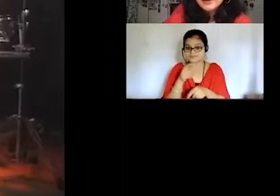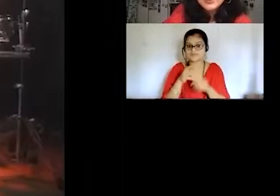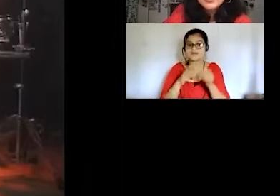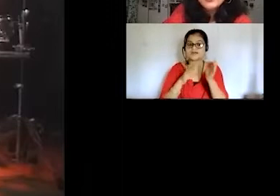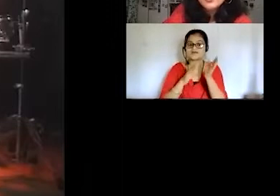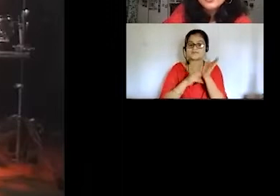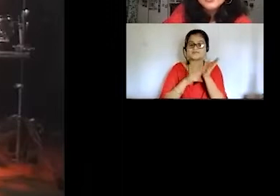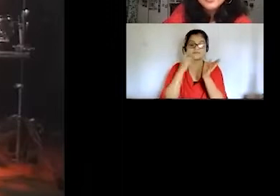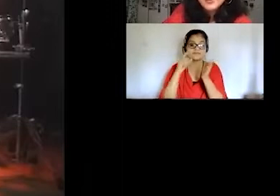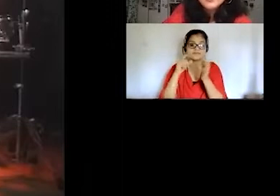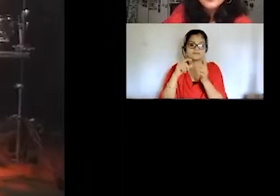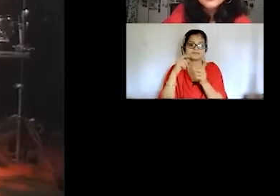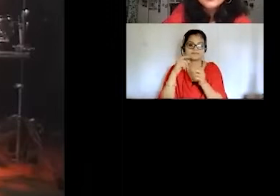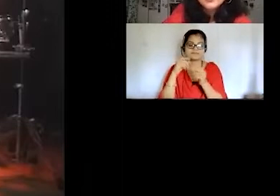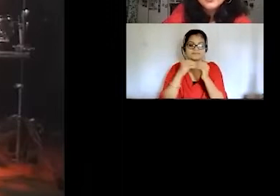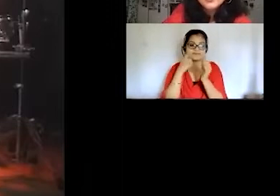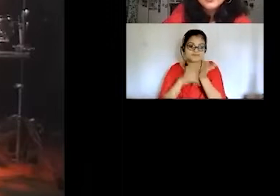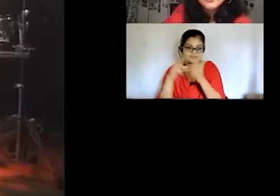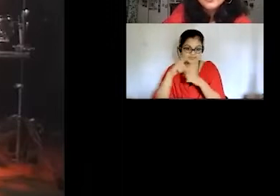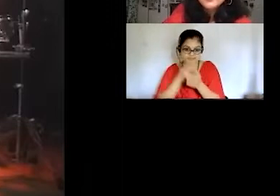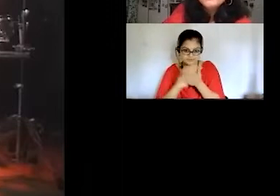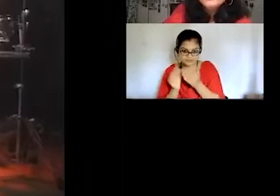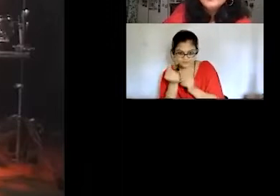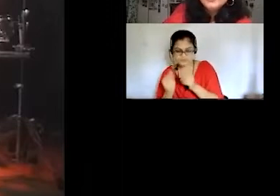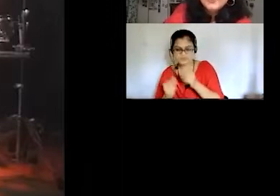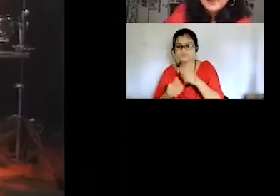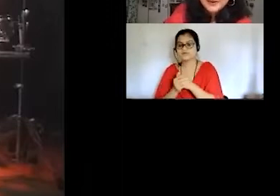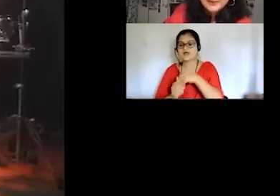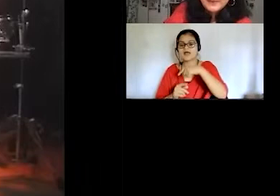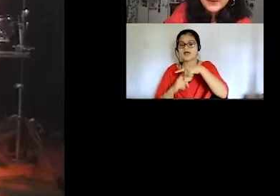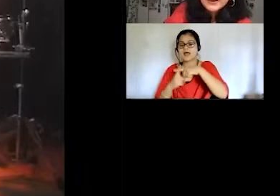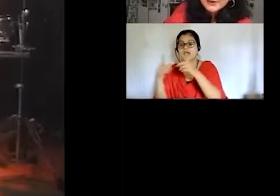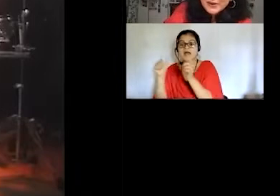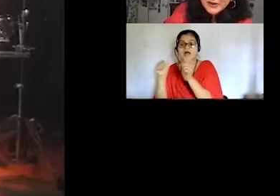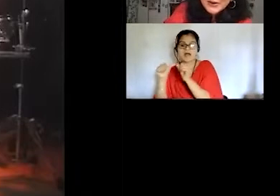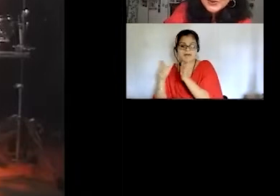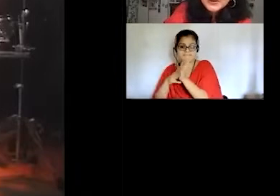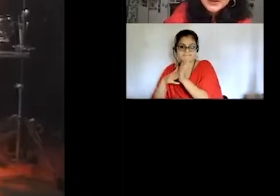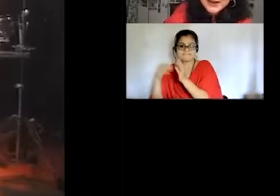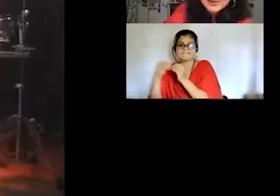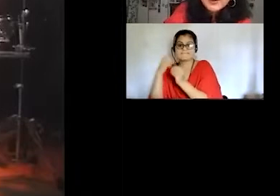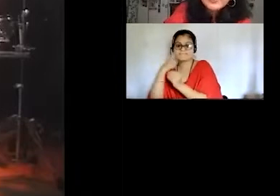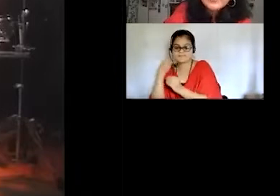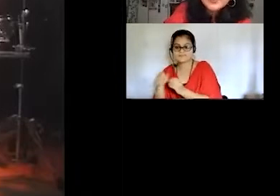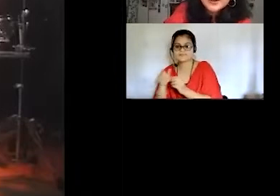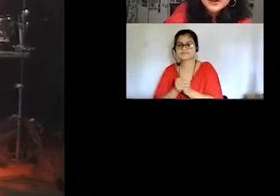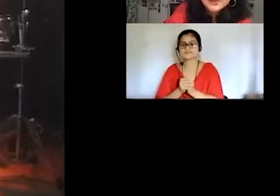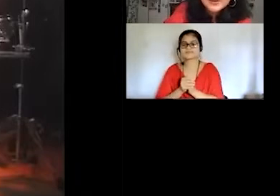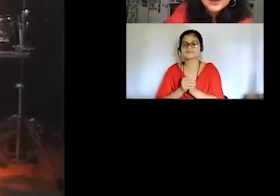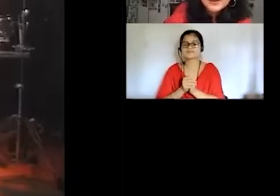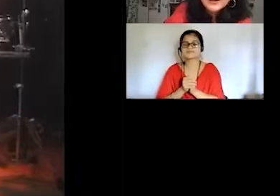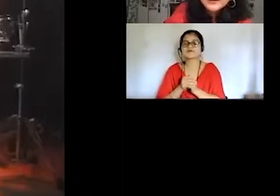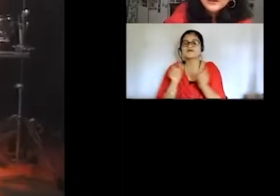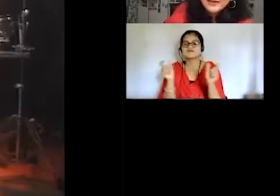melody through vocals and voice of strings in Rag Devipriya, embellished with contemporary fusion